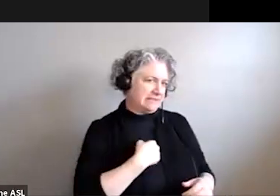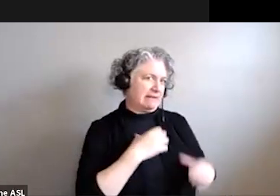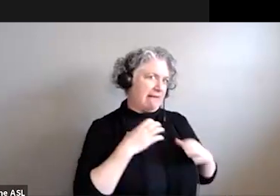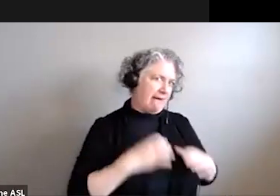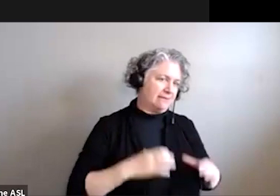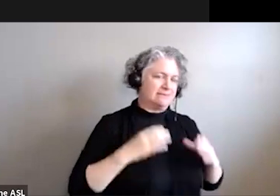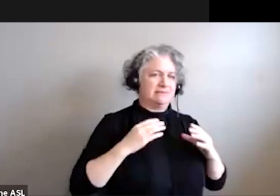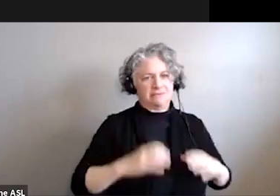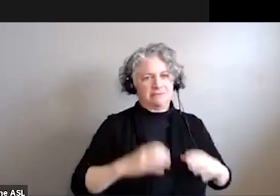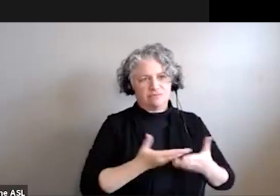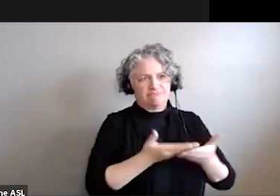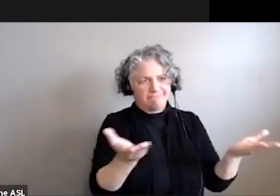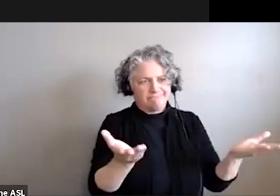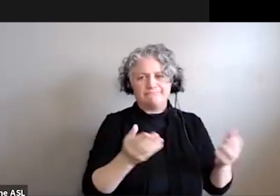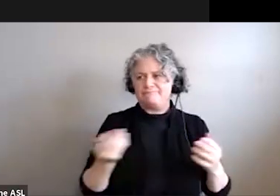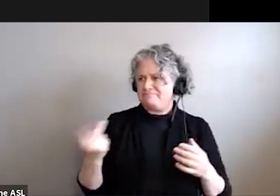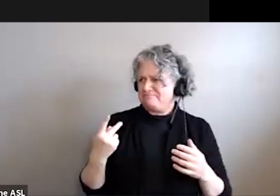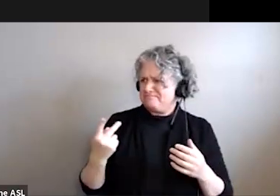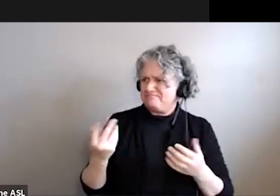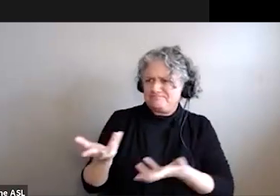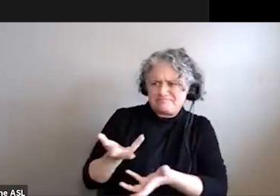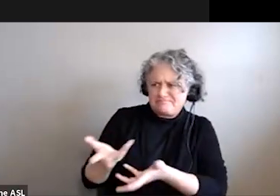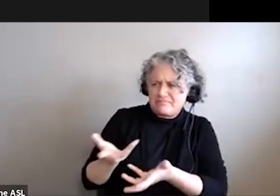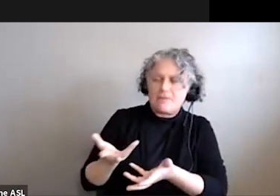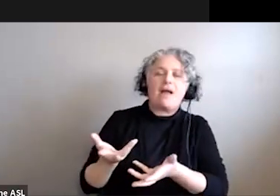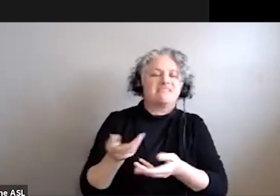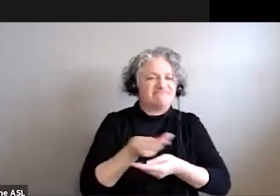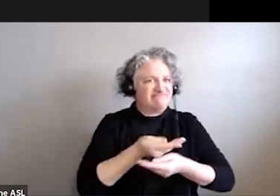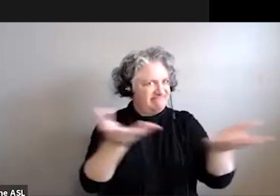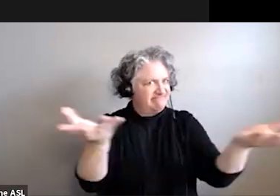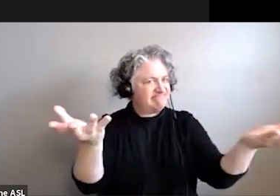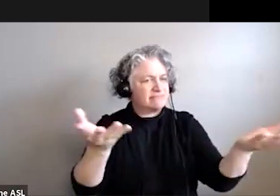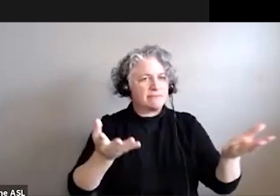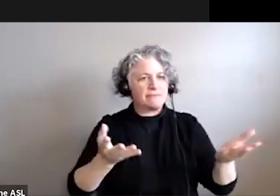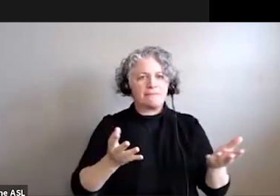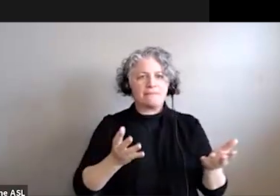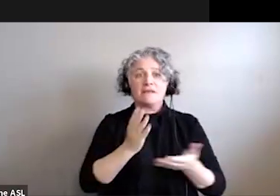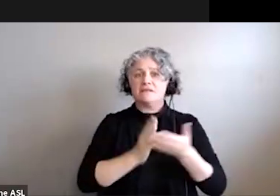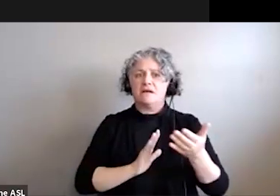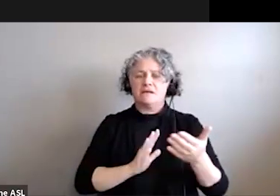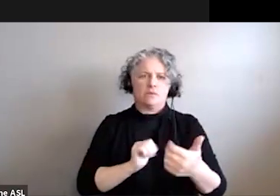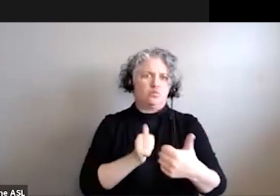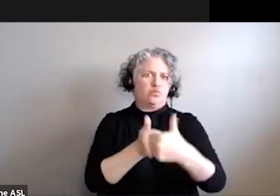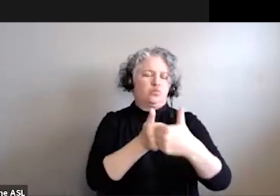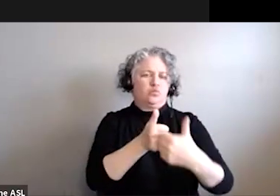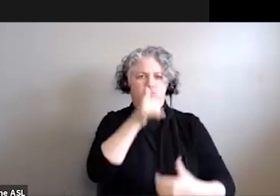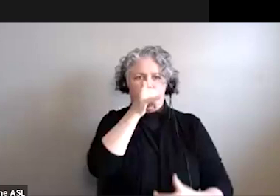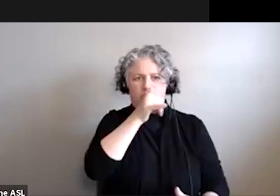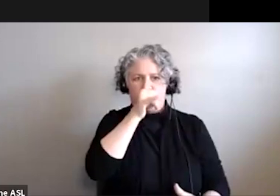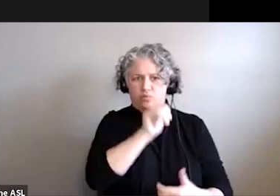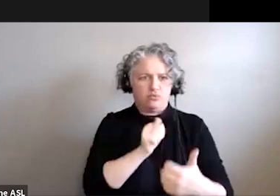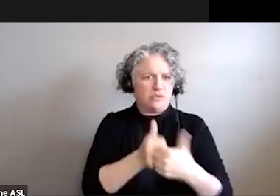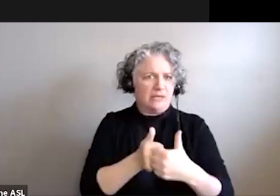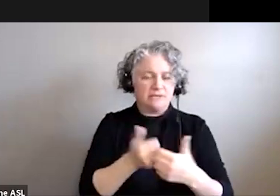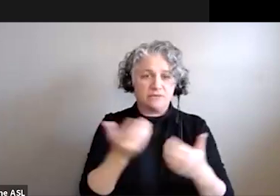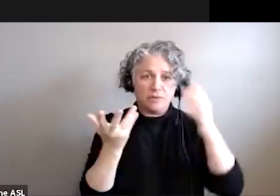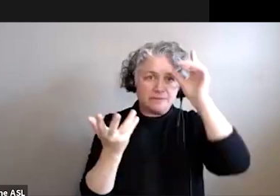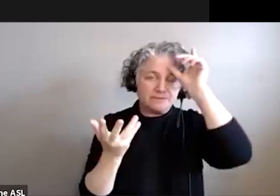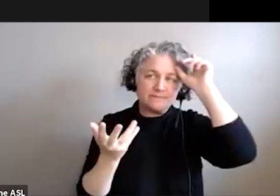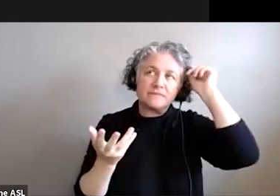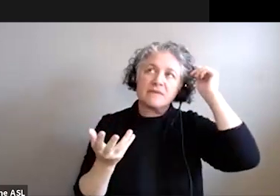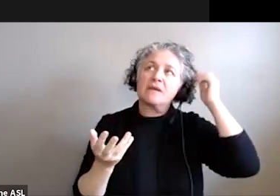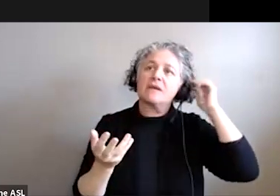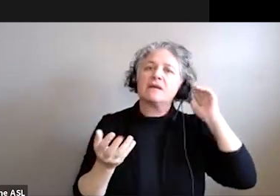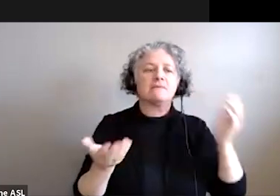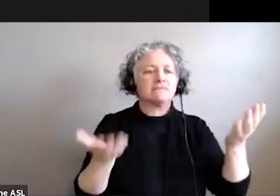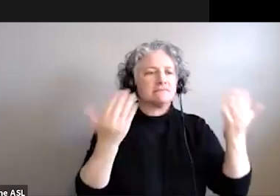clients. And some of the largest challenges that we've seen organizations face. So let's